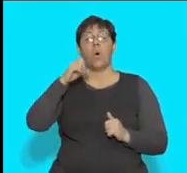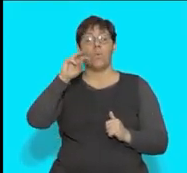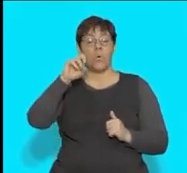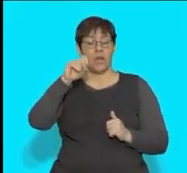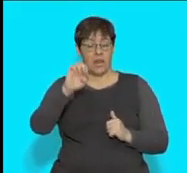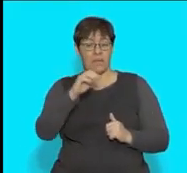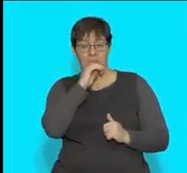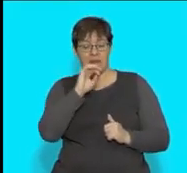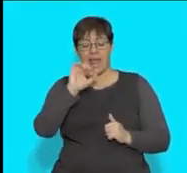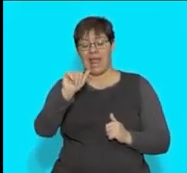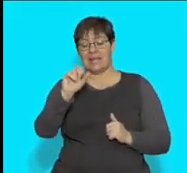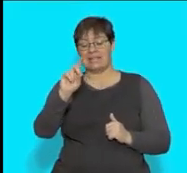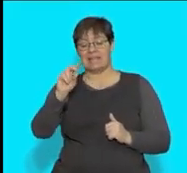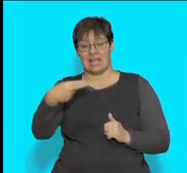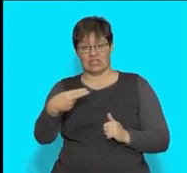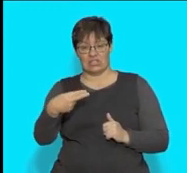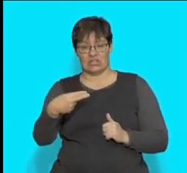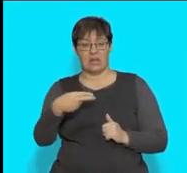called ADH, or